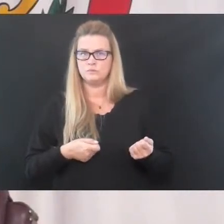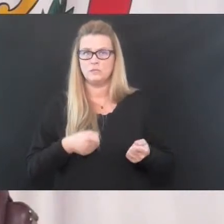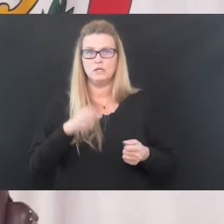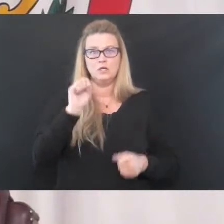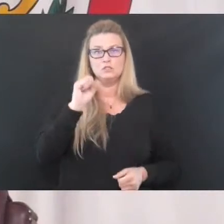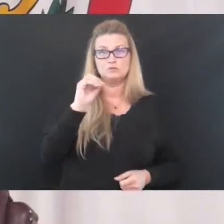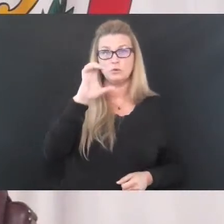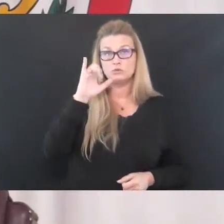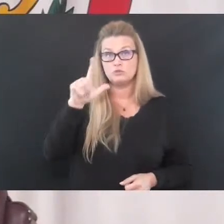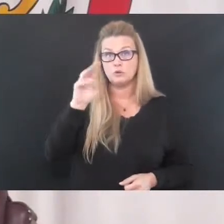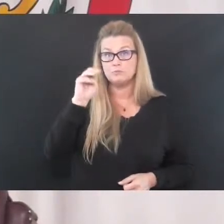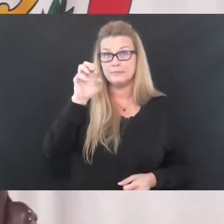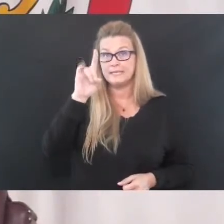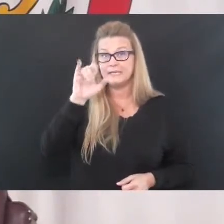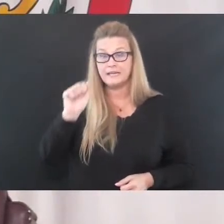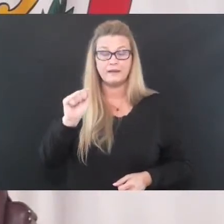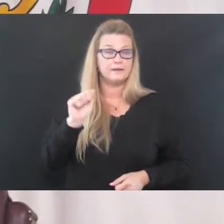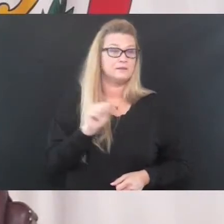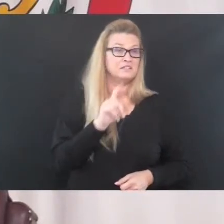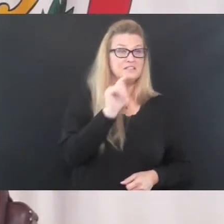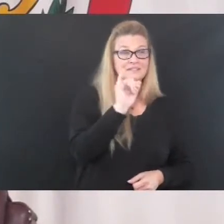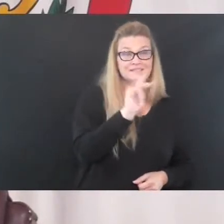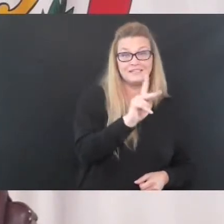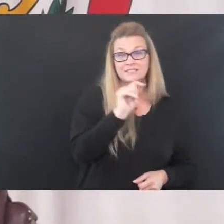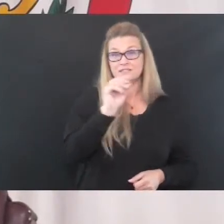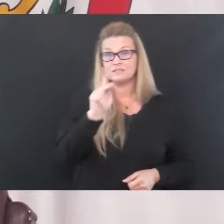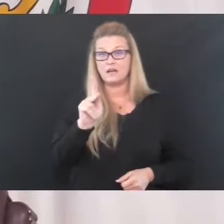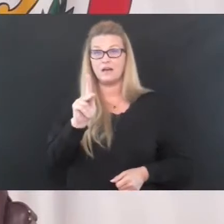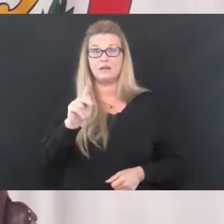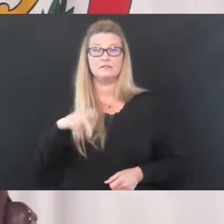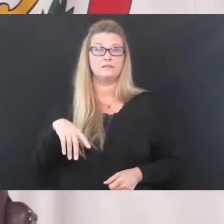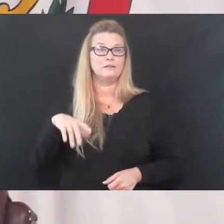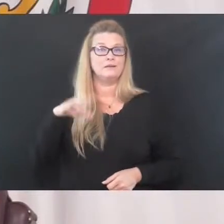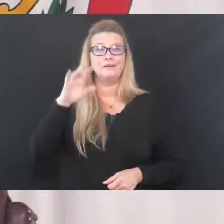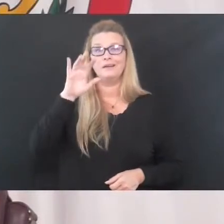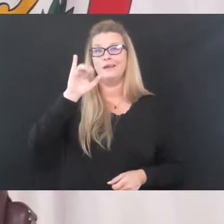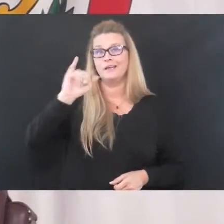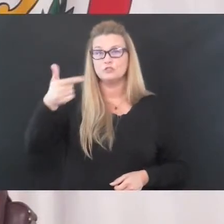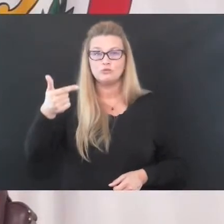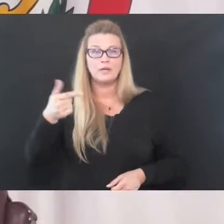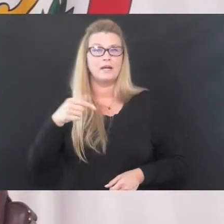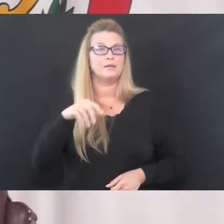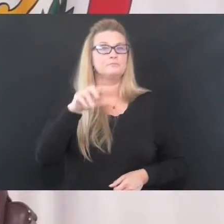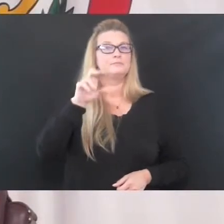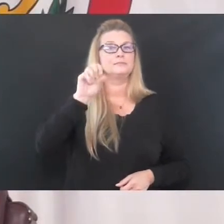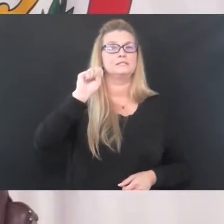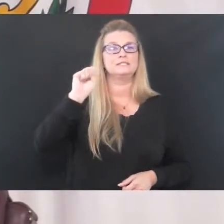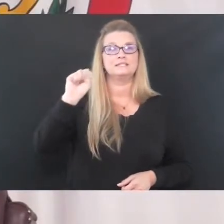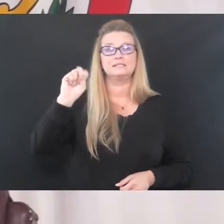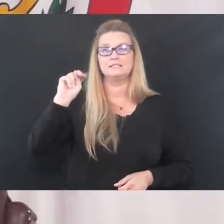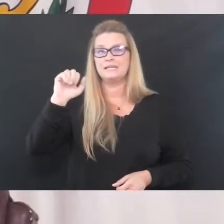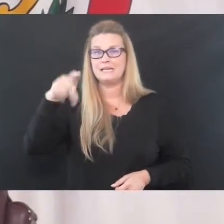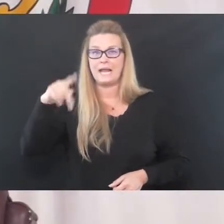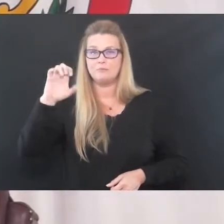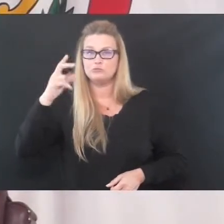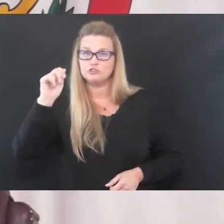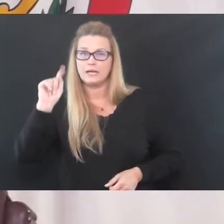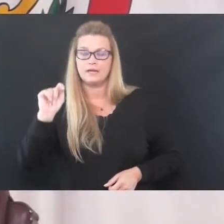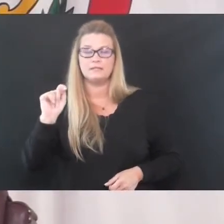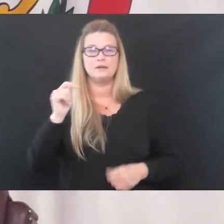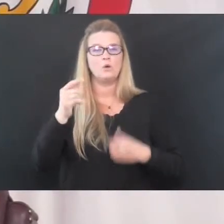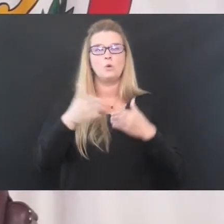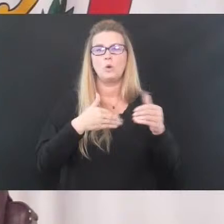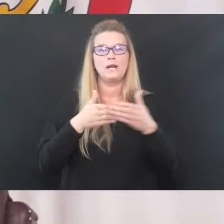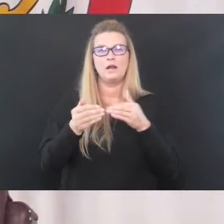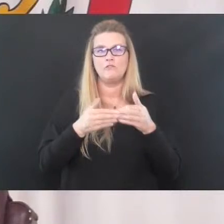media, whether it be TikTok or Instagram or Snapchat or whatever it may be be able to target our